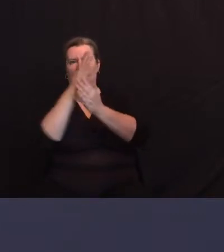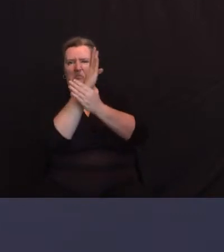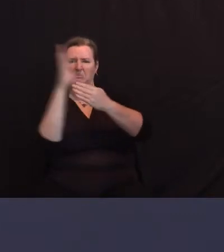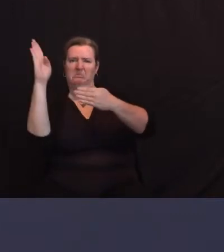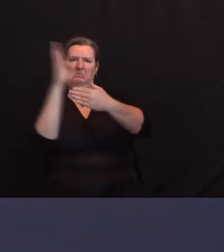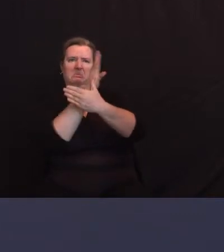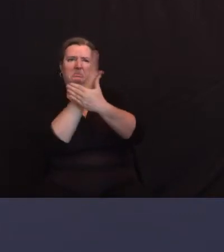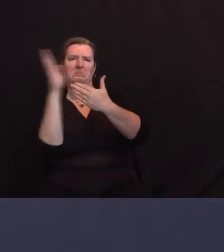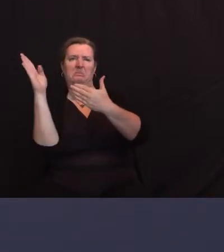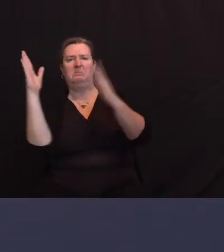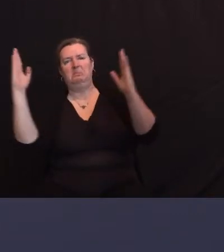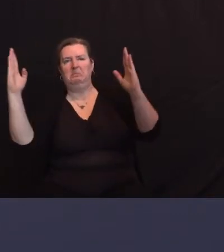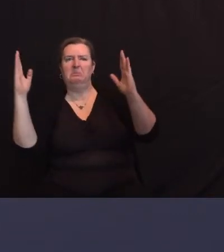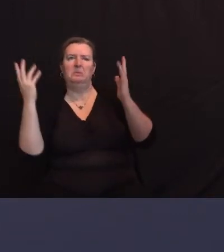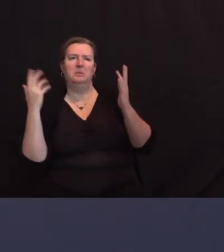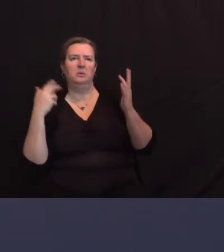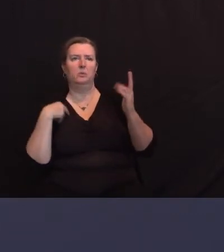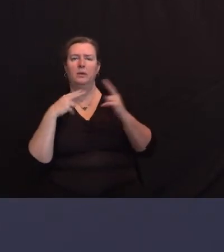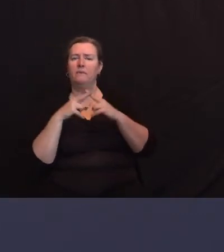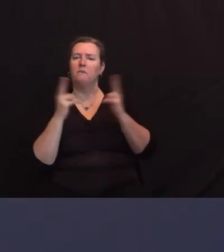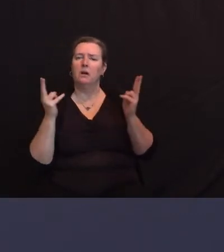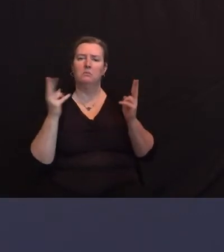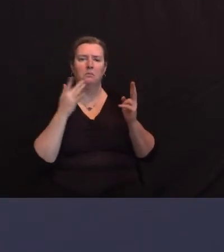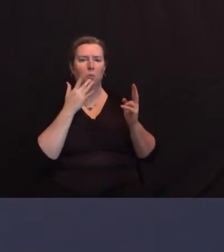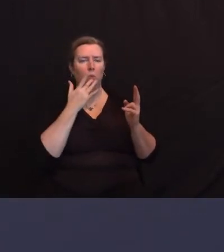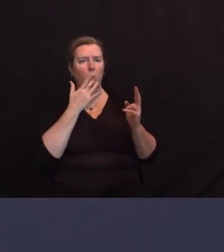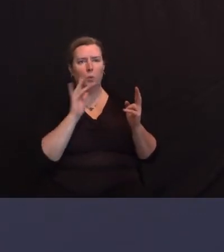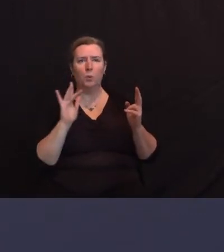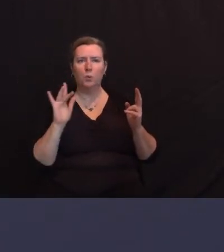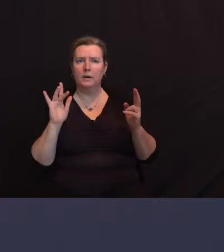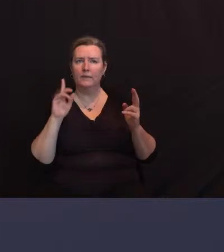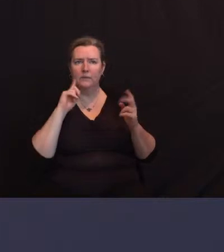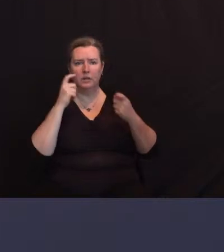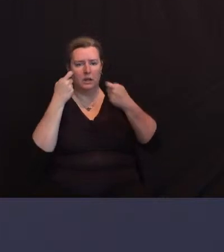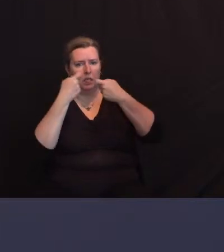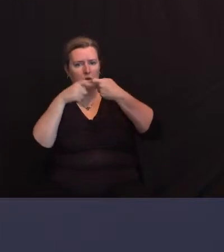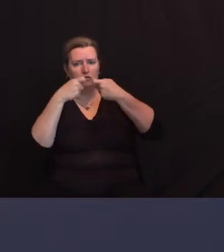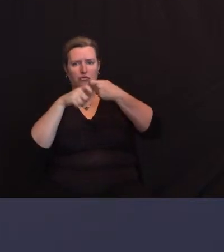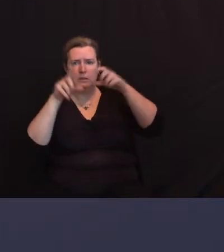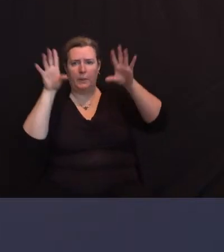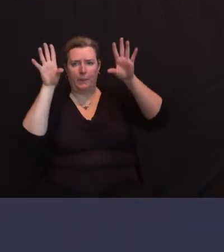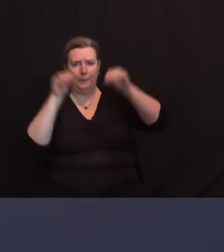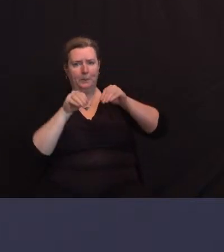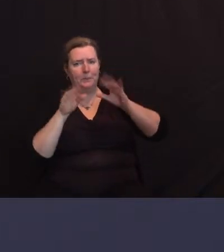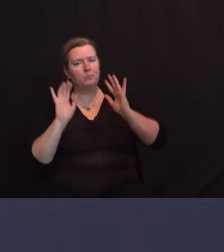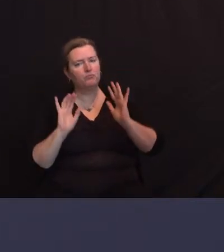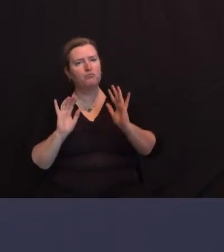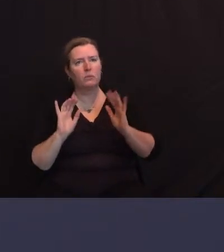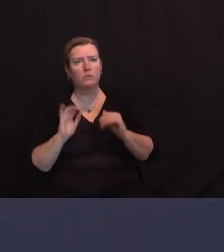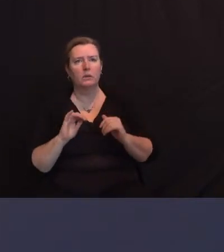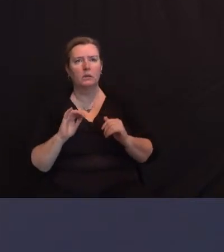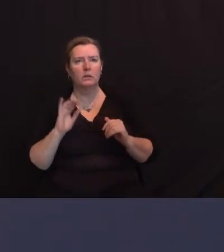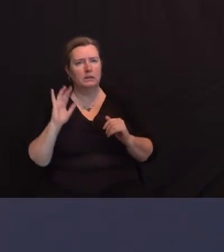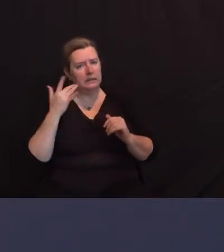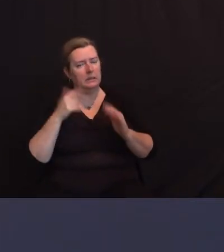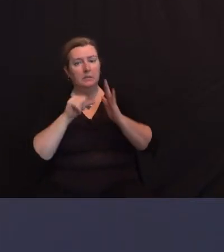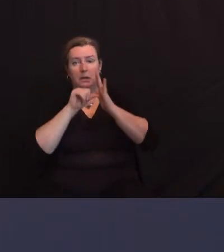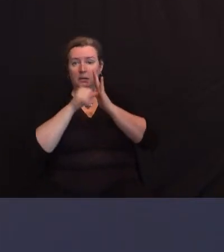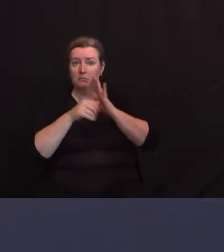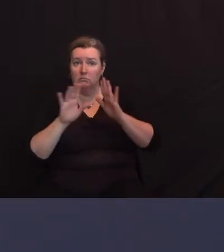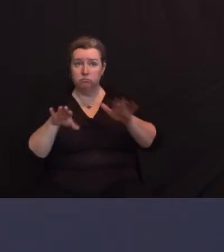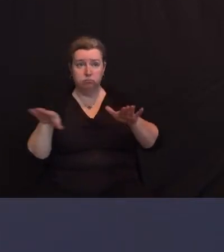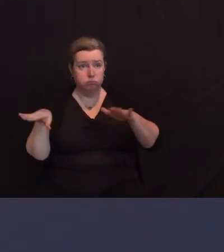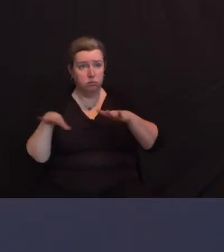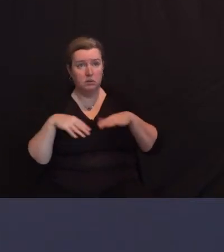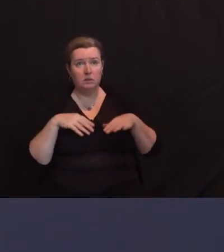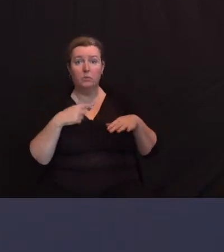really dodged a bullet with regards to our electricity. And the one thing I just want to highlight, that the amount of planning and pre-planning